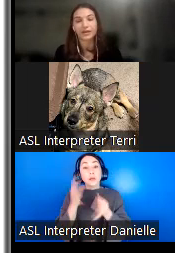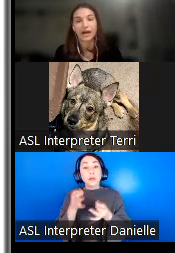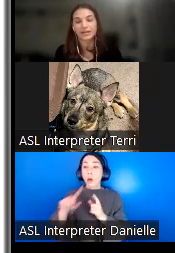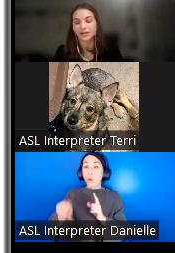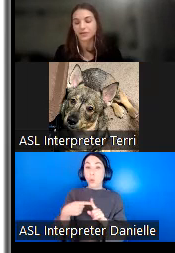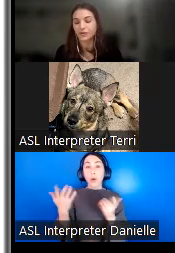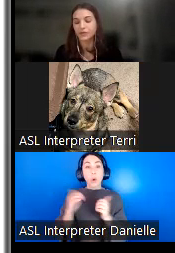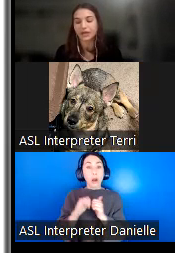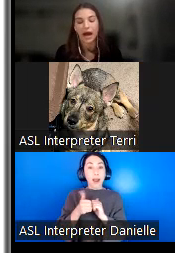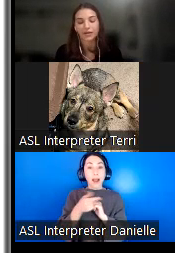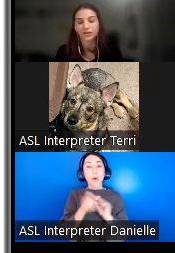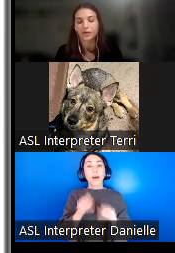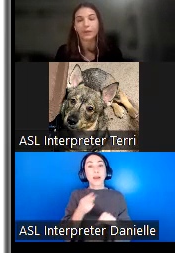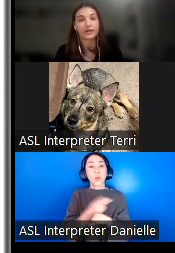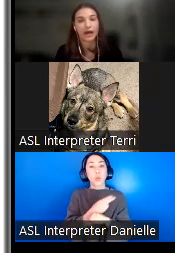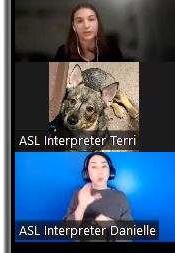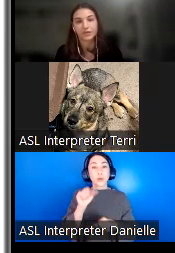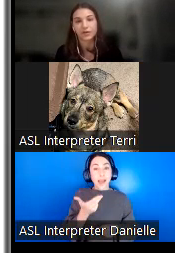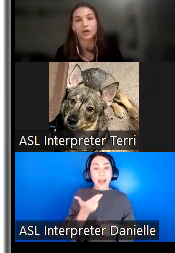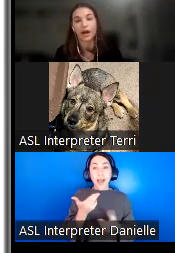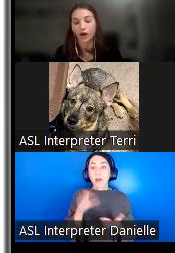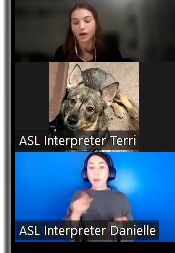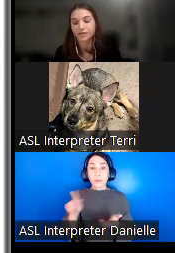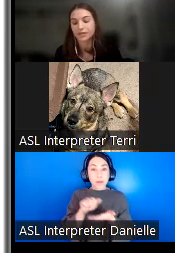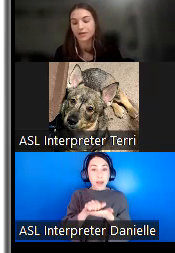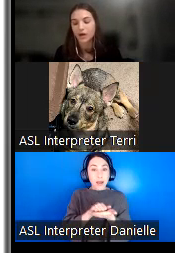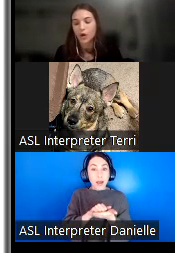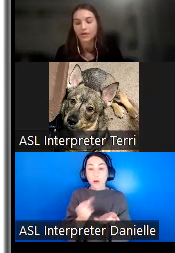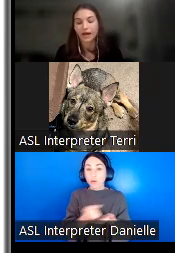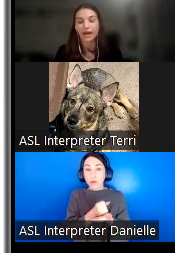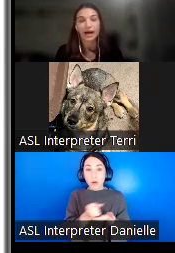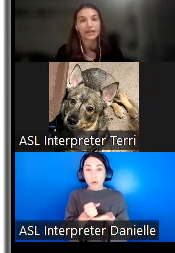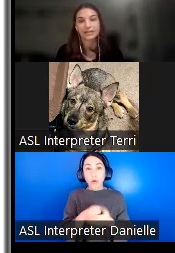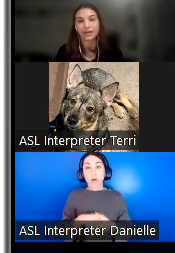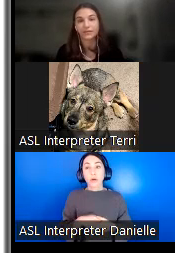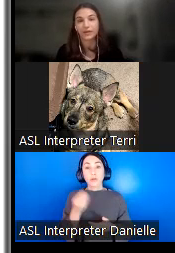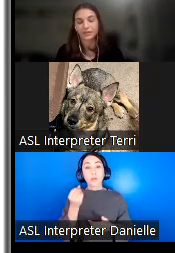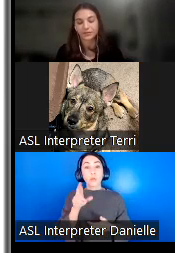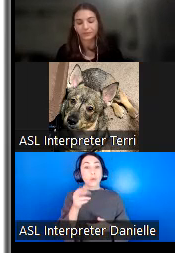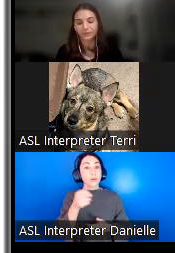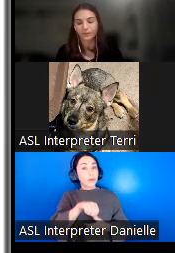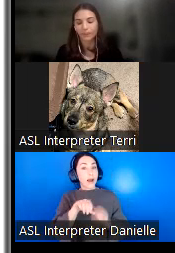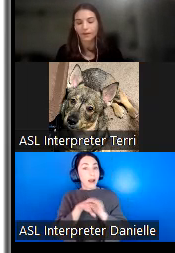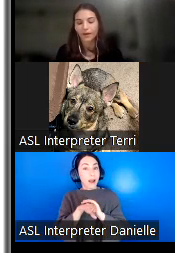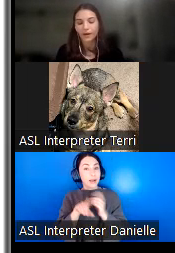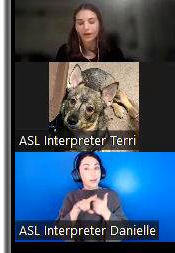how the victim can access or use cash or bank accounts or credit cards, or denying access to any of those.